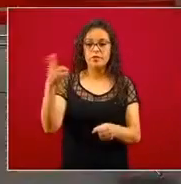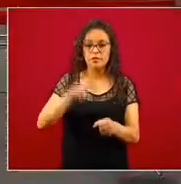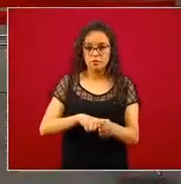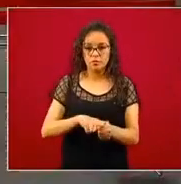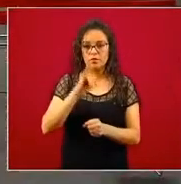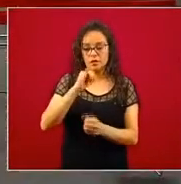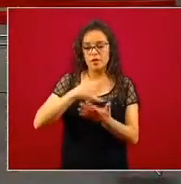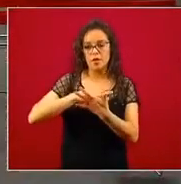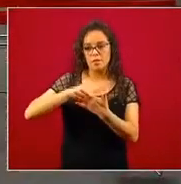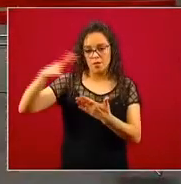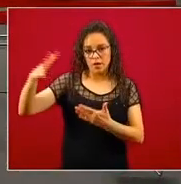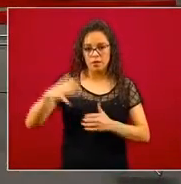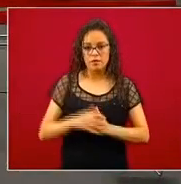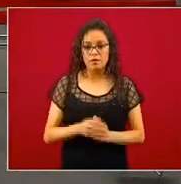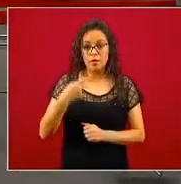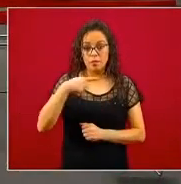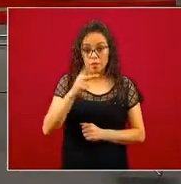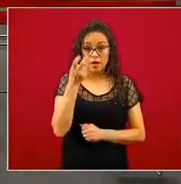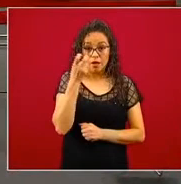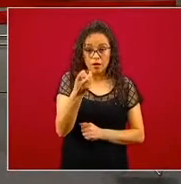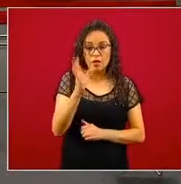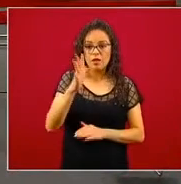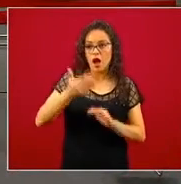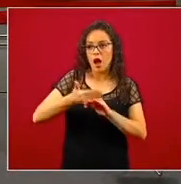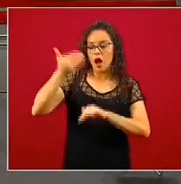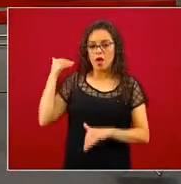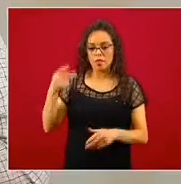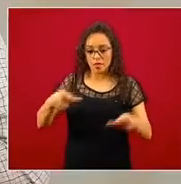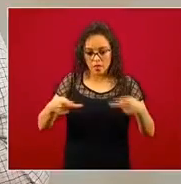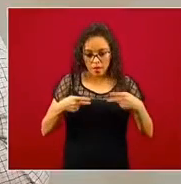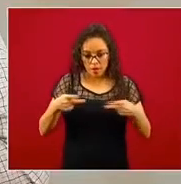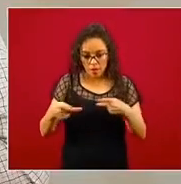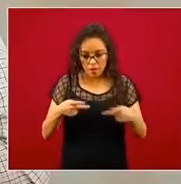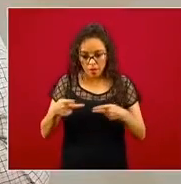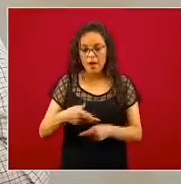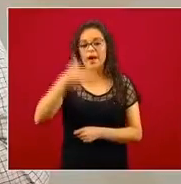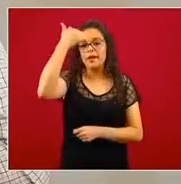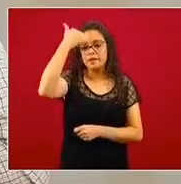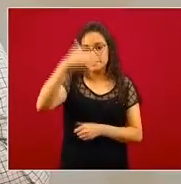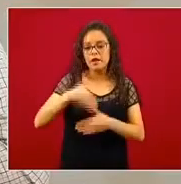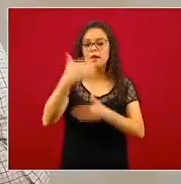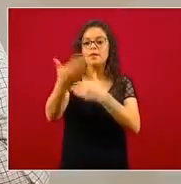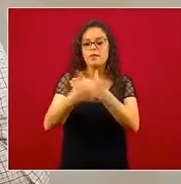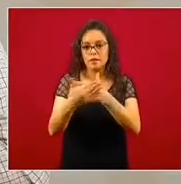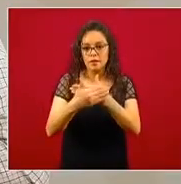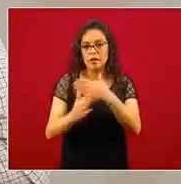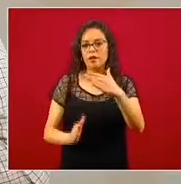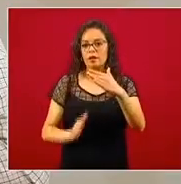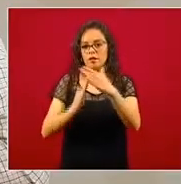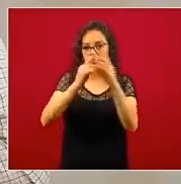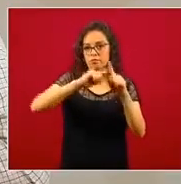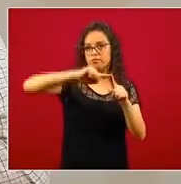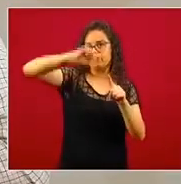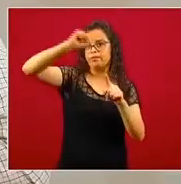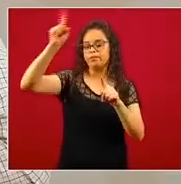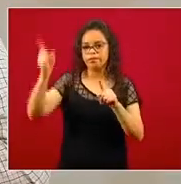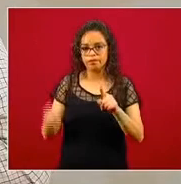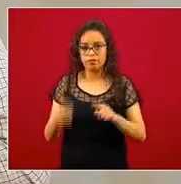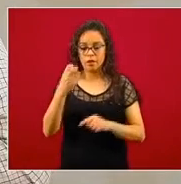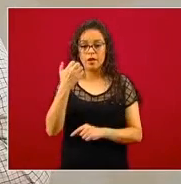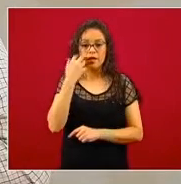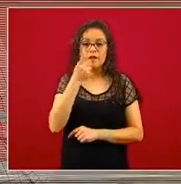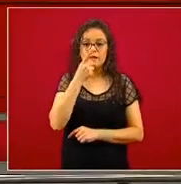the new week starting tomorrow, we are going to have the highest burden of people in